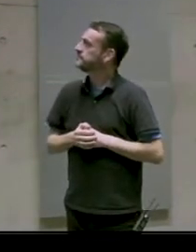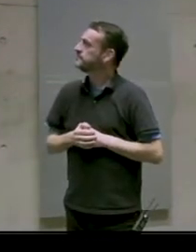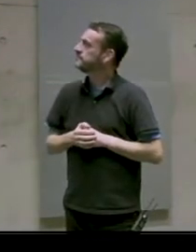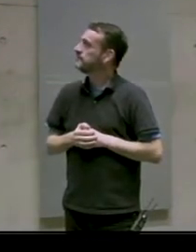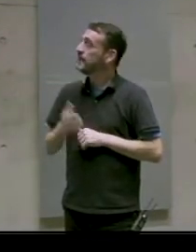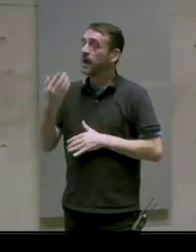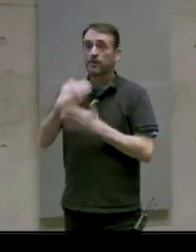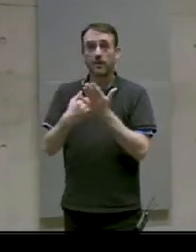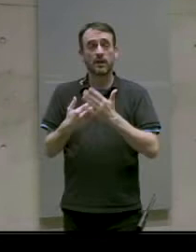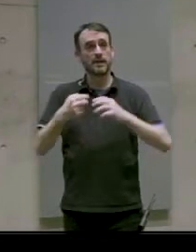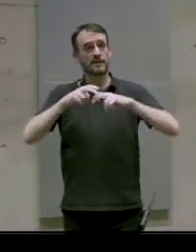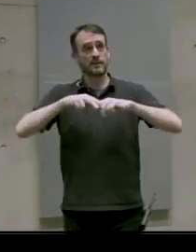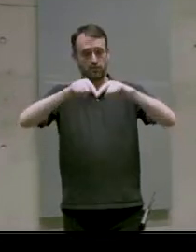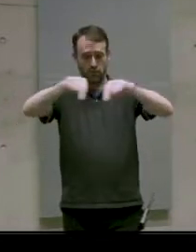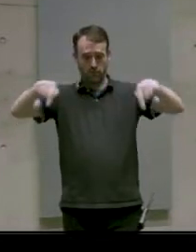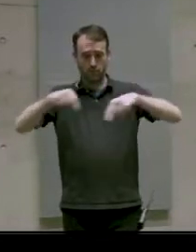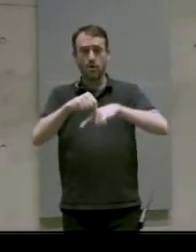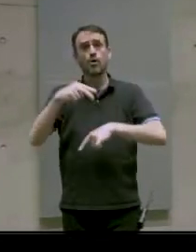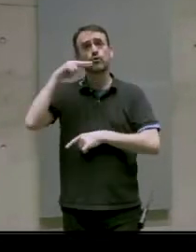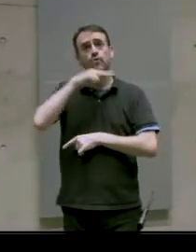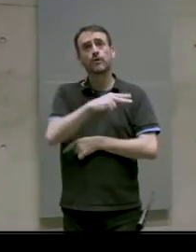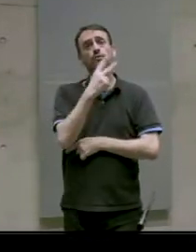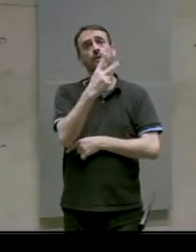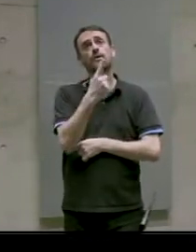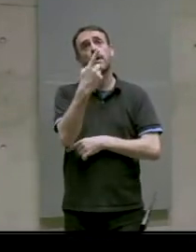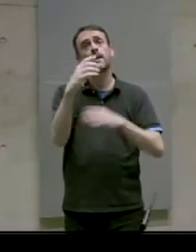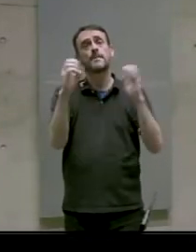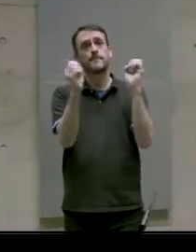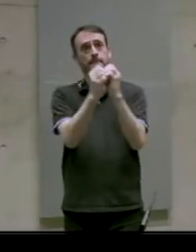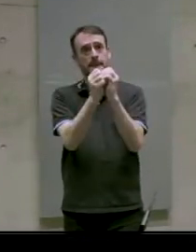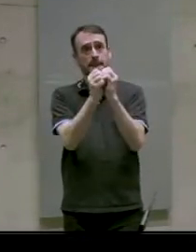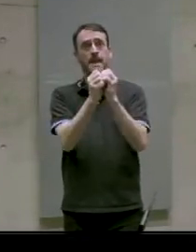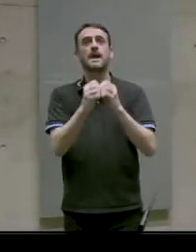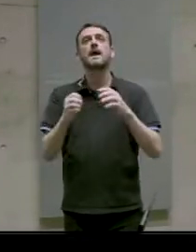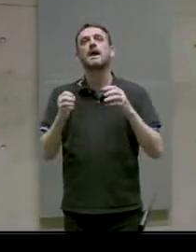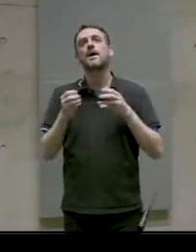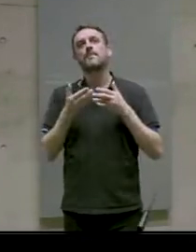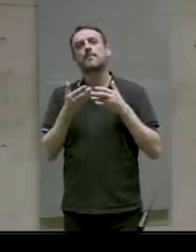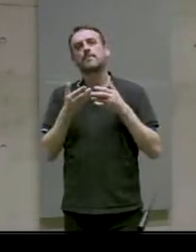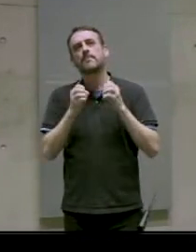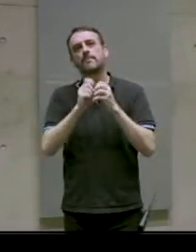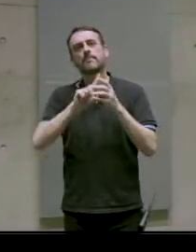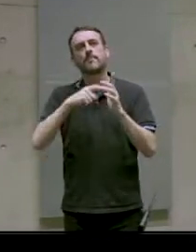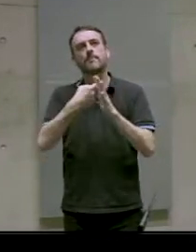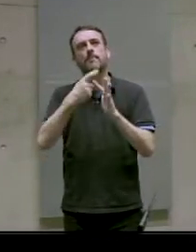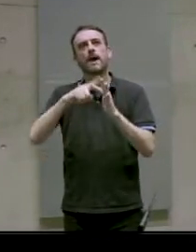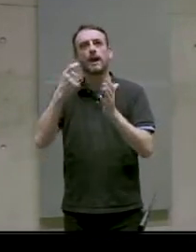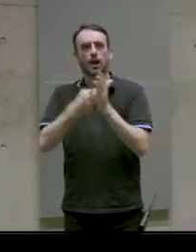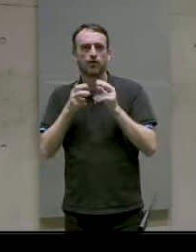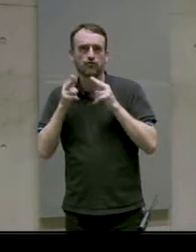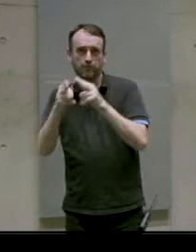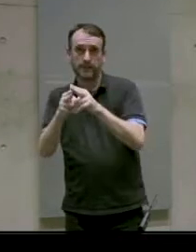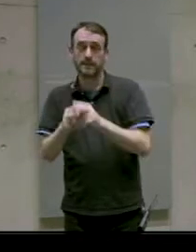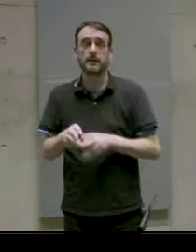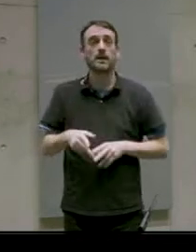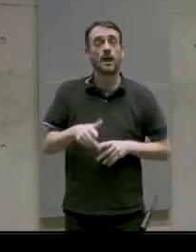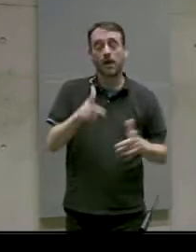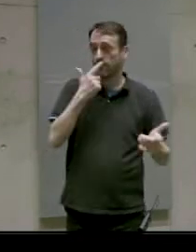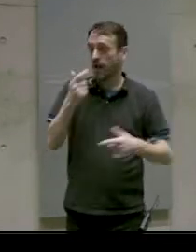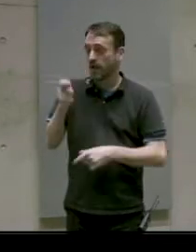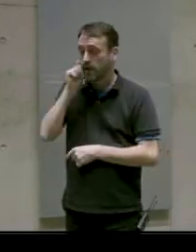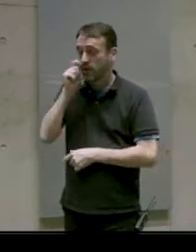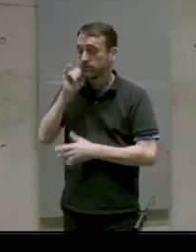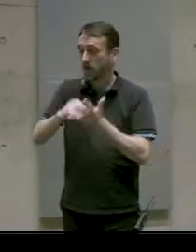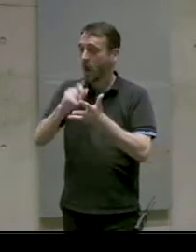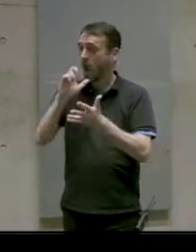room of 221B Baker Street to find Mr. Sherlock Holmes. Holmes, Sir William Blanchard has died, and it looks like